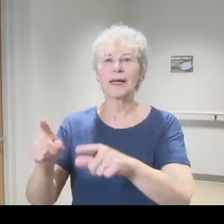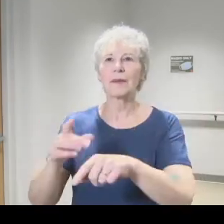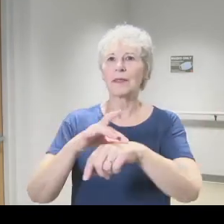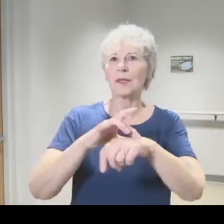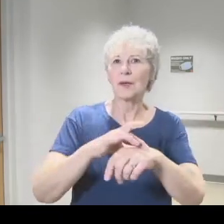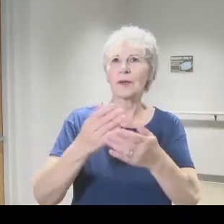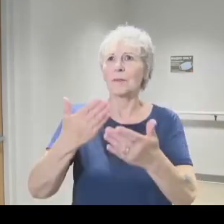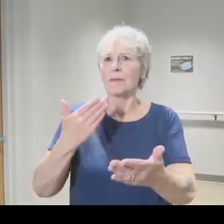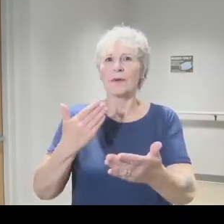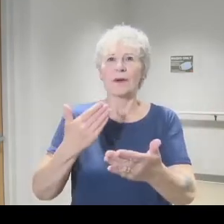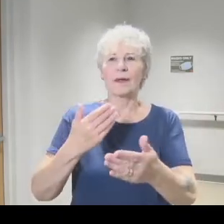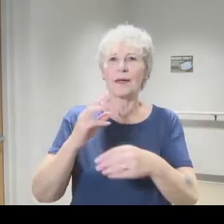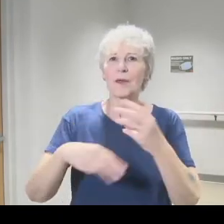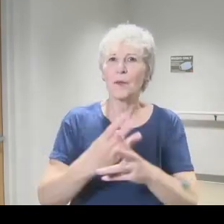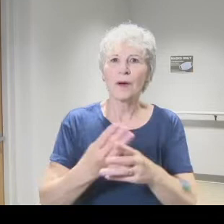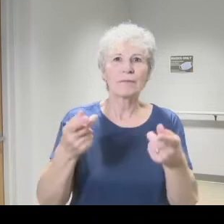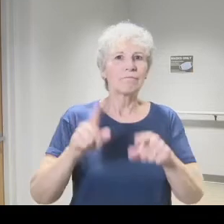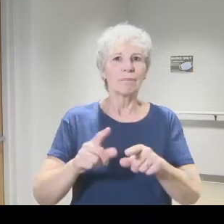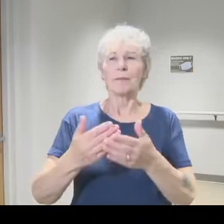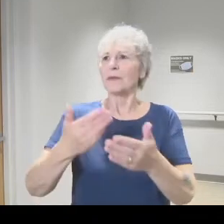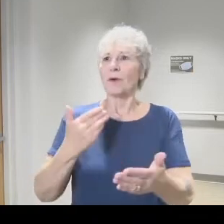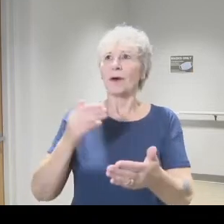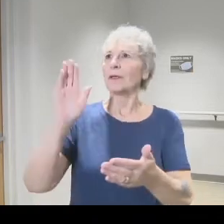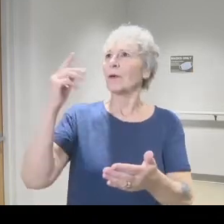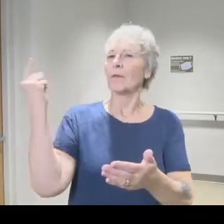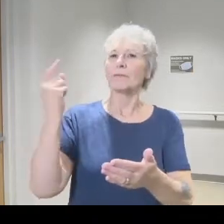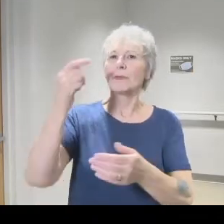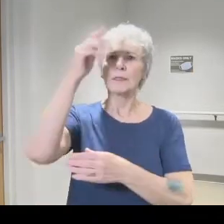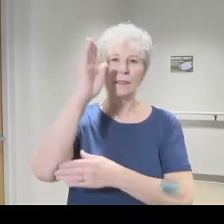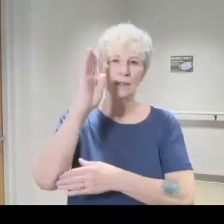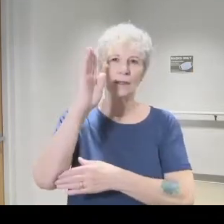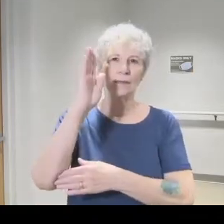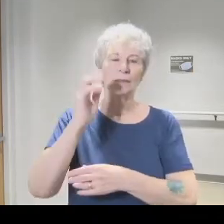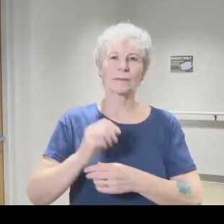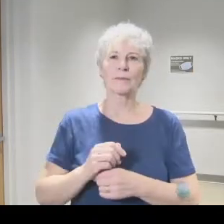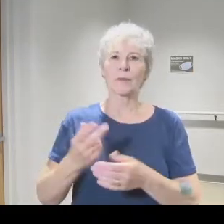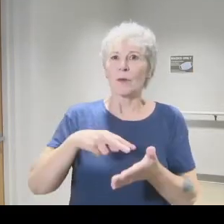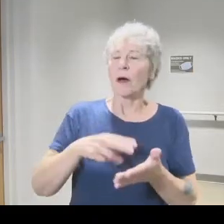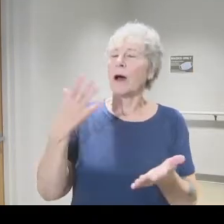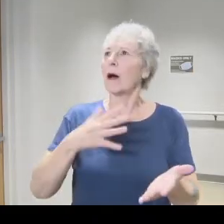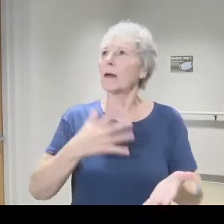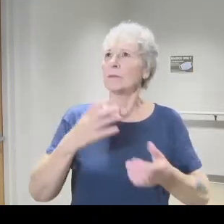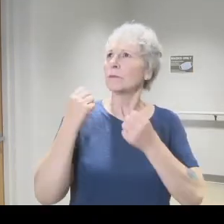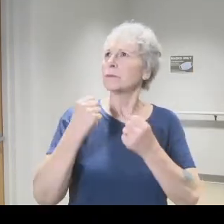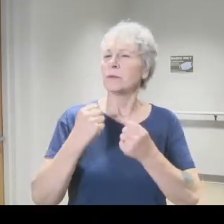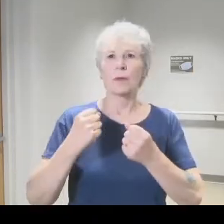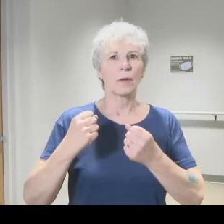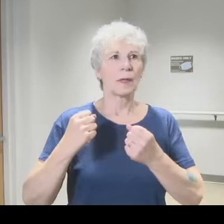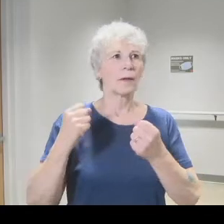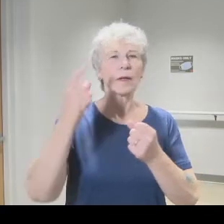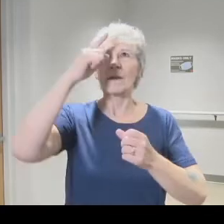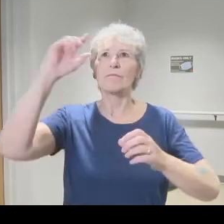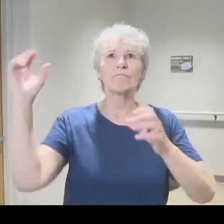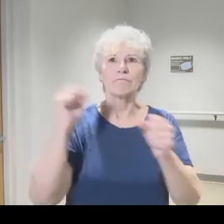world. From everlasting to everlasting, you are God. And we stand in awe of your power, thunder, and